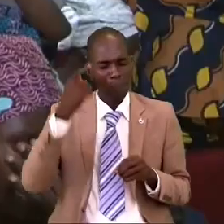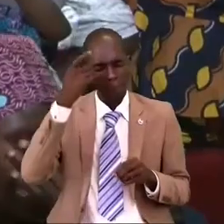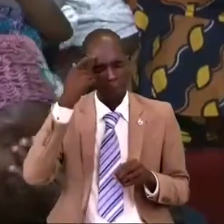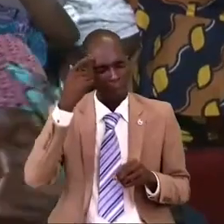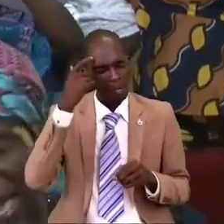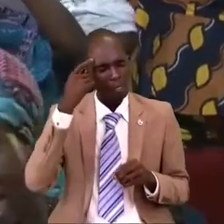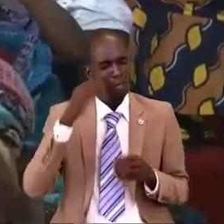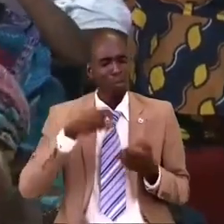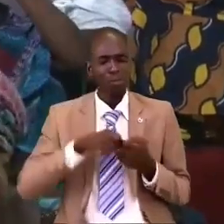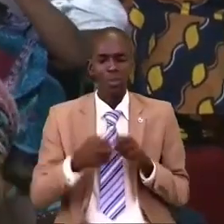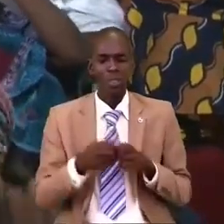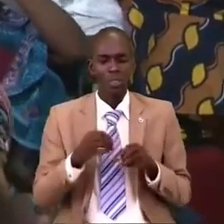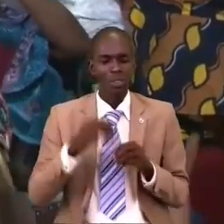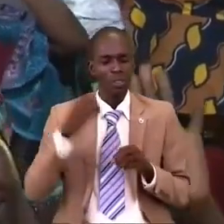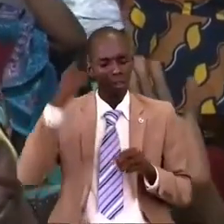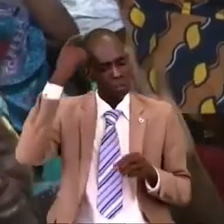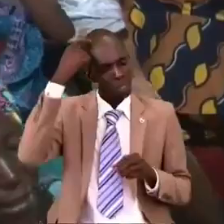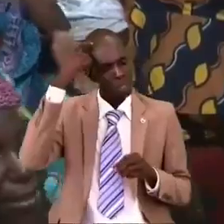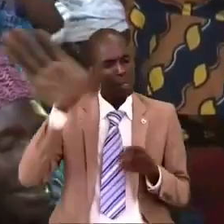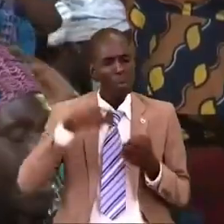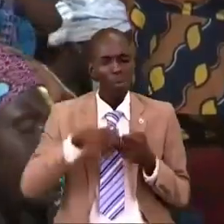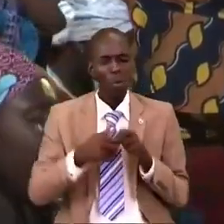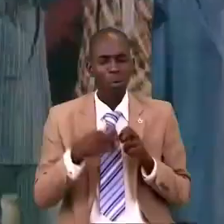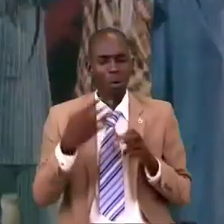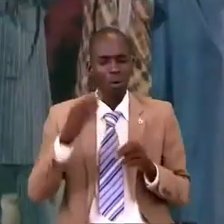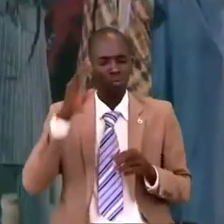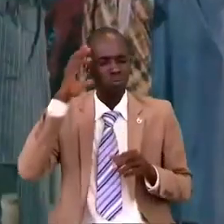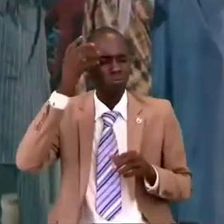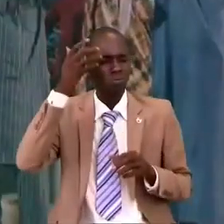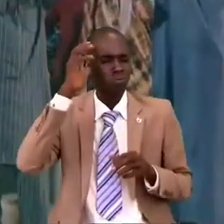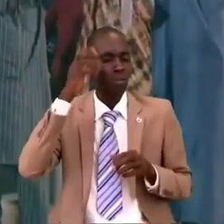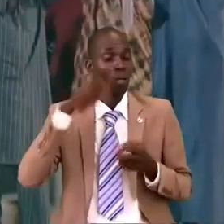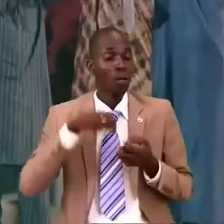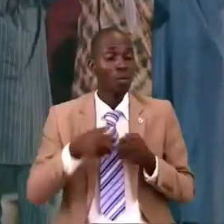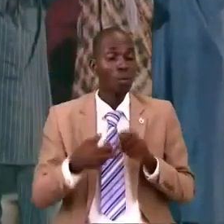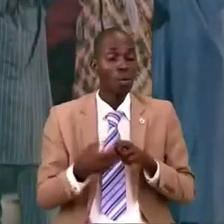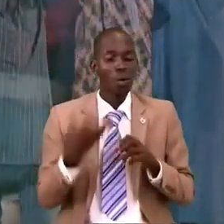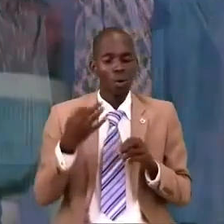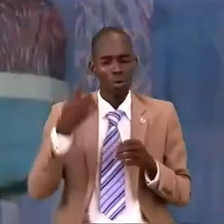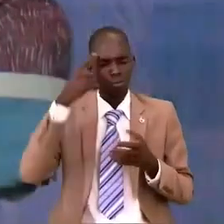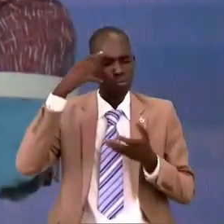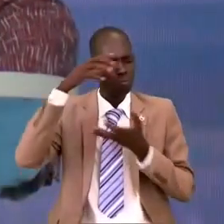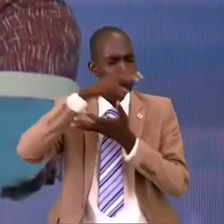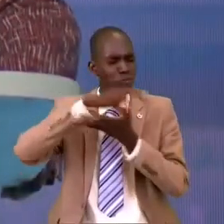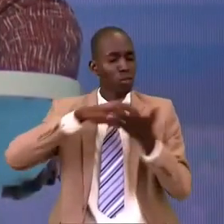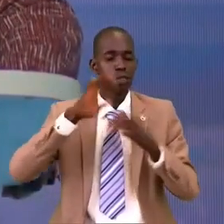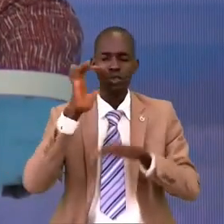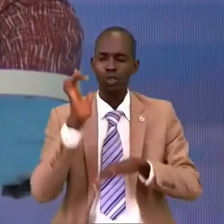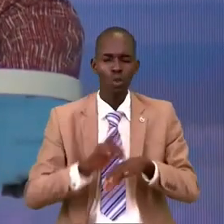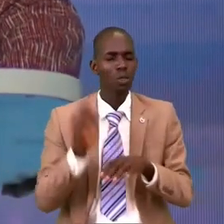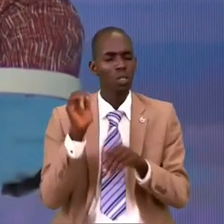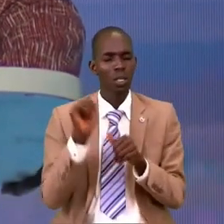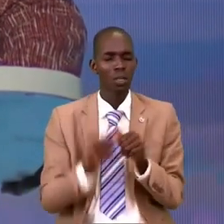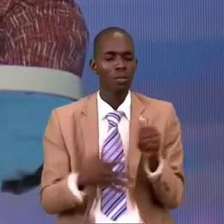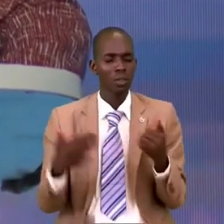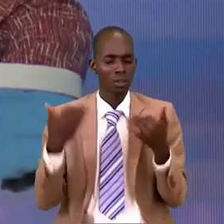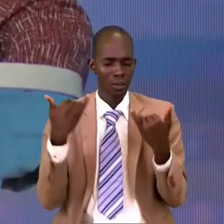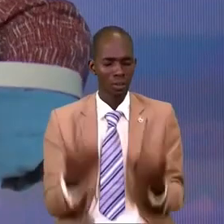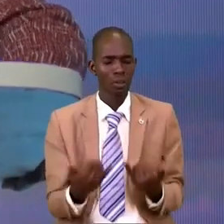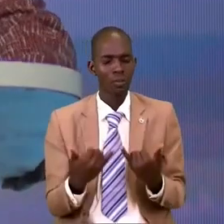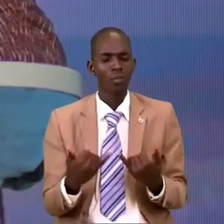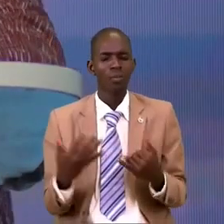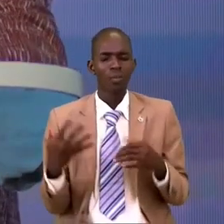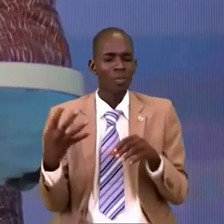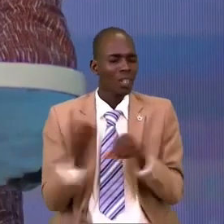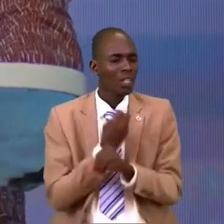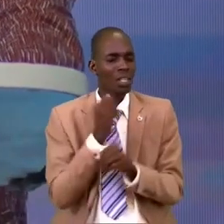right now. Amen. Take everything away right now. Amen. Perform the supernatural deliverance